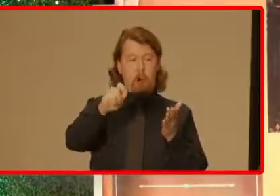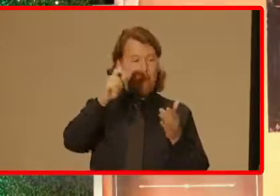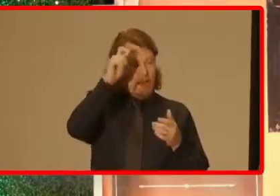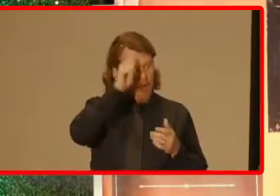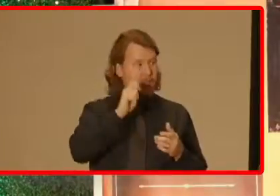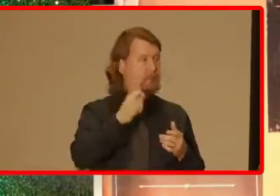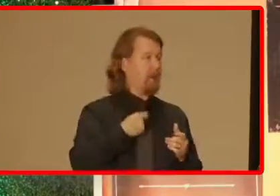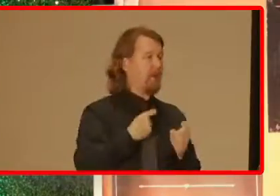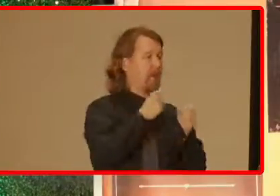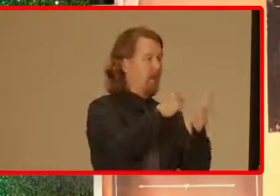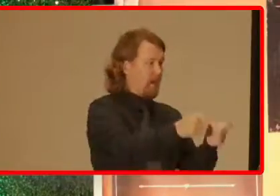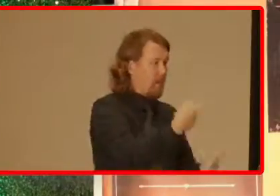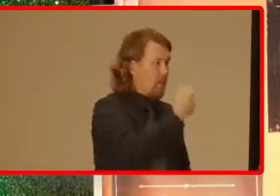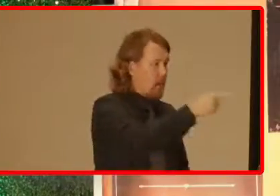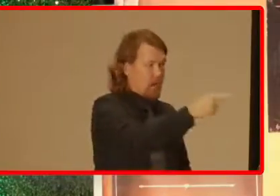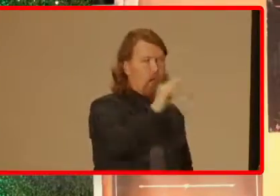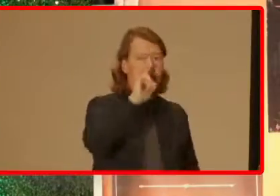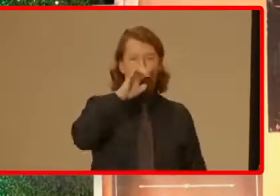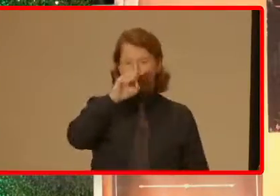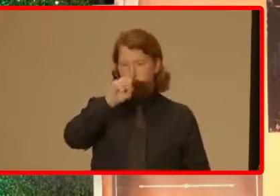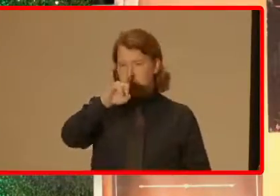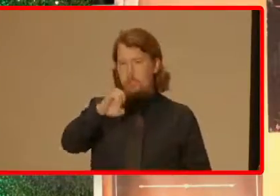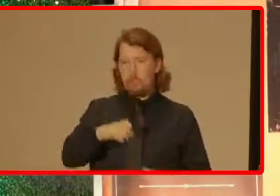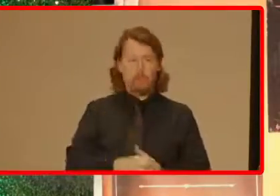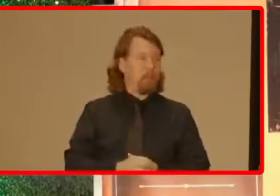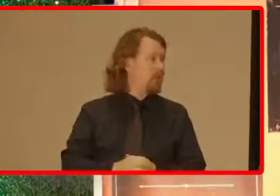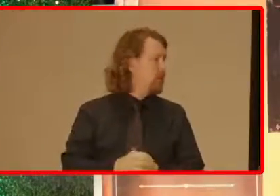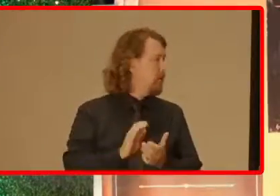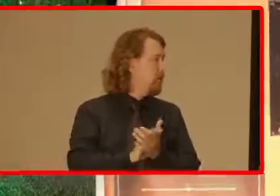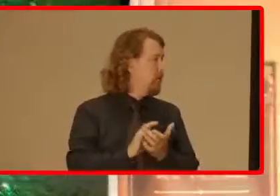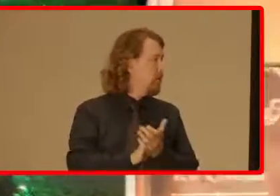to Jesse. So if we can.